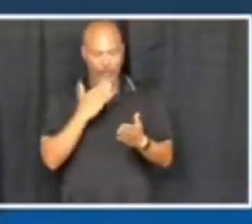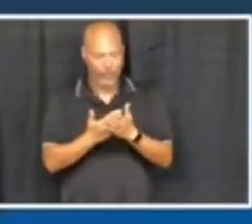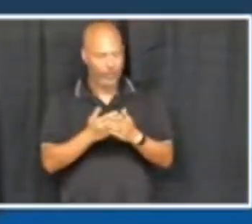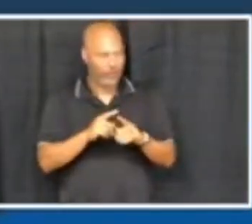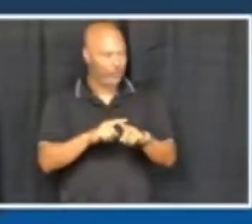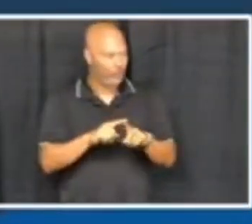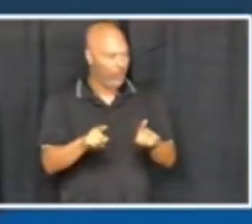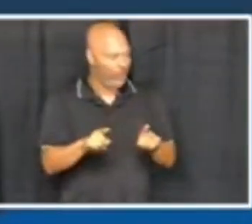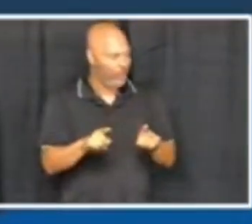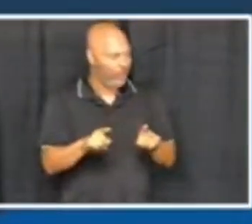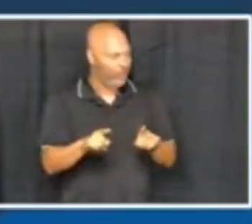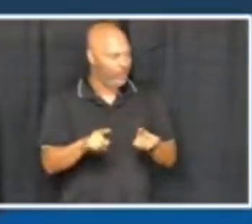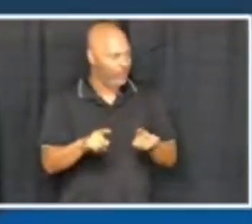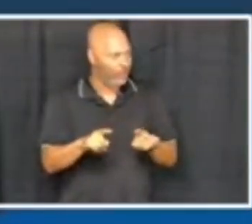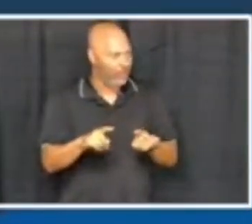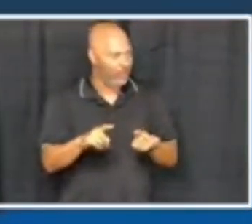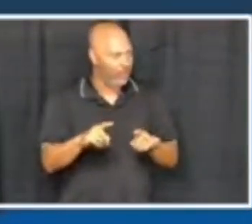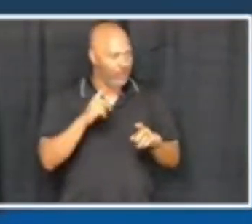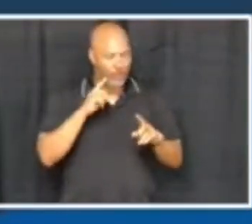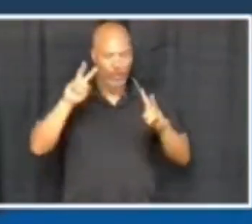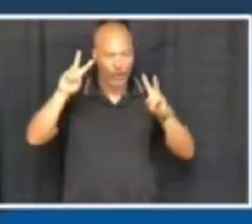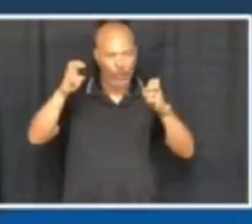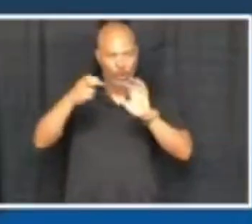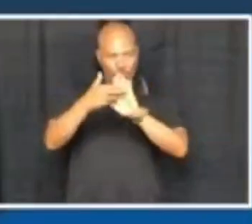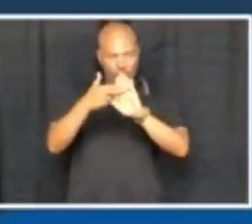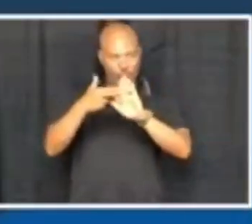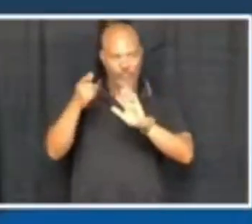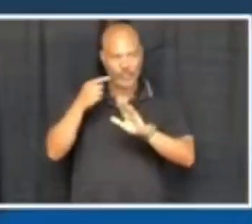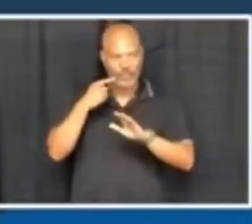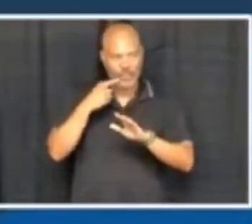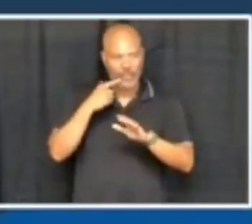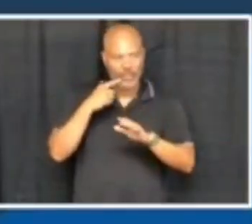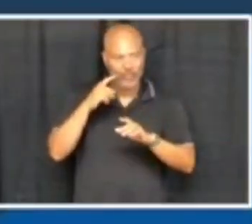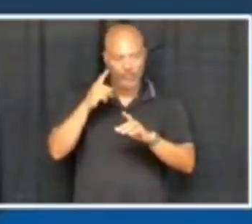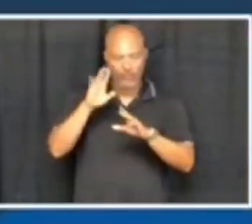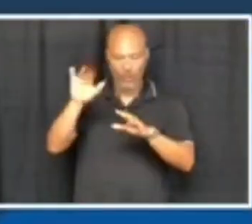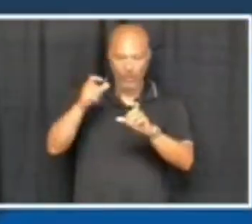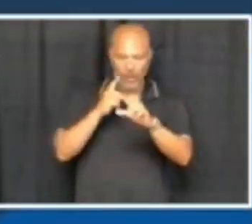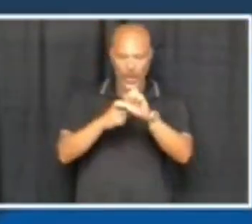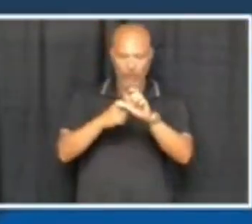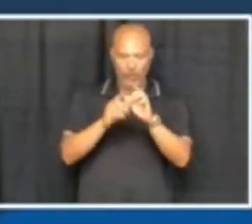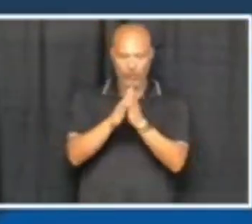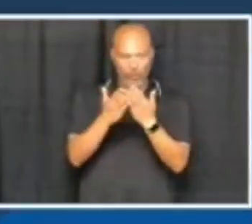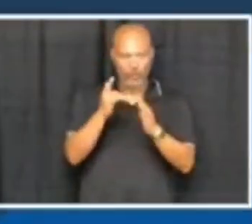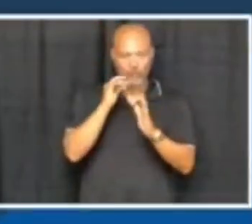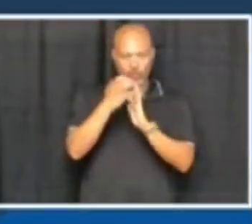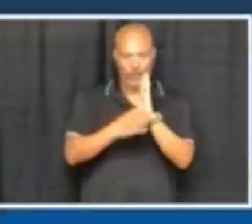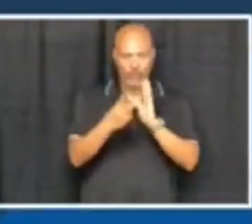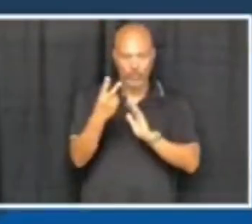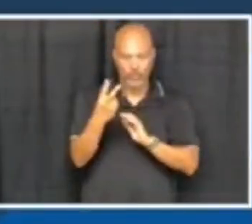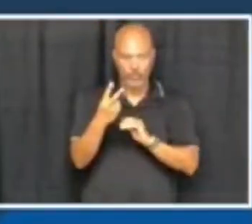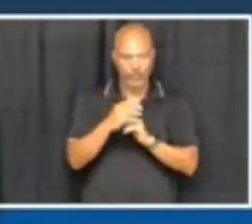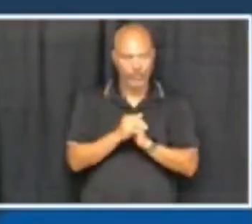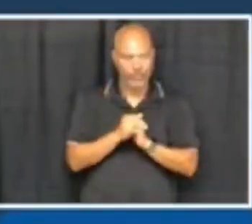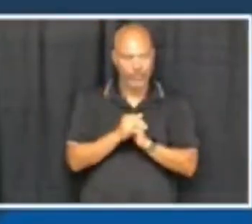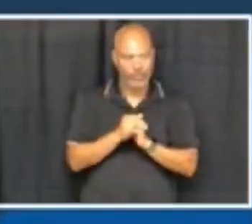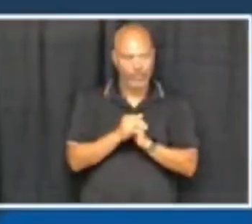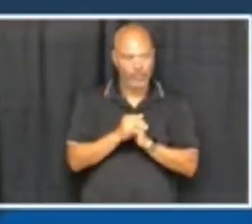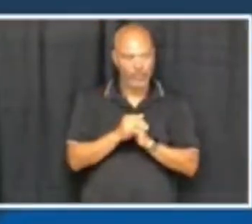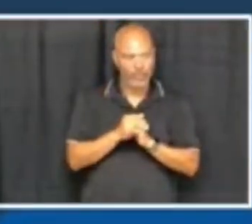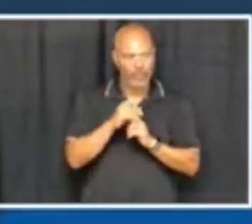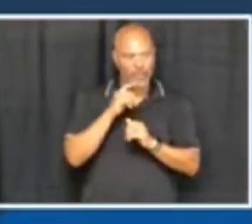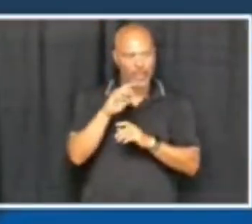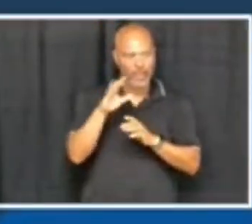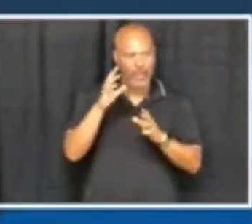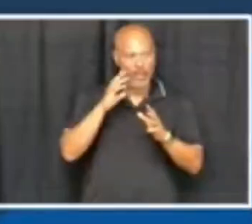But the quote up there is it's from the Communist Manifesto. I believe it's from chapter 2. And it's